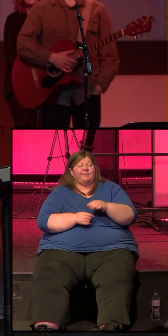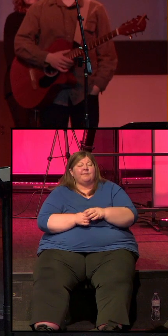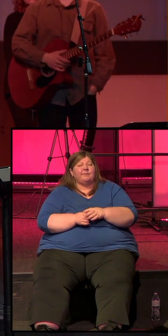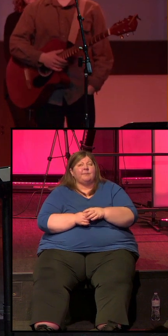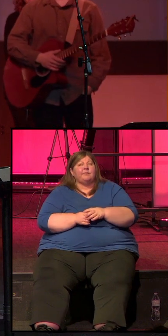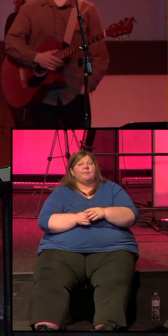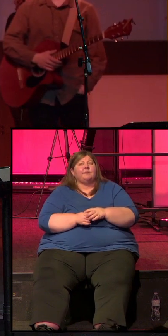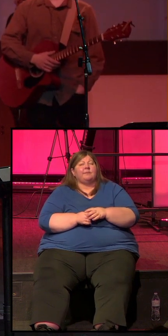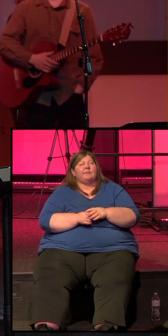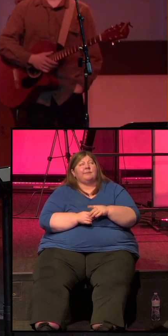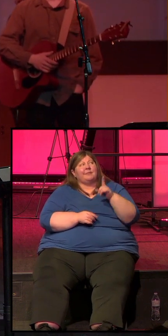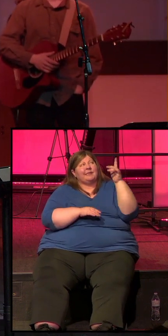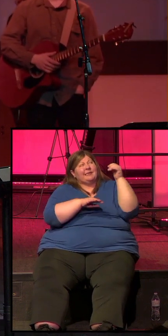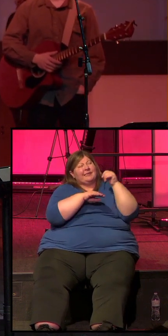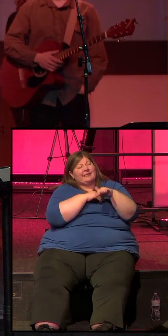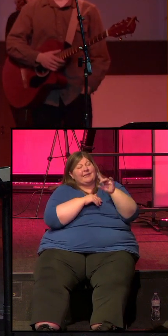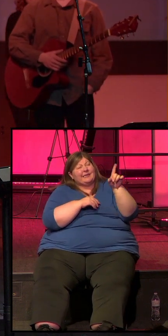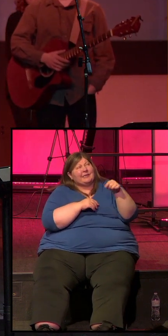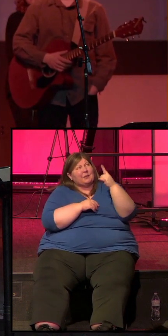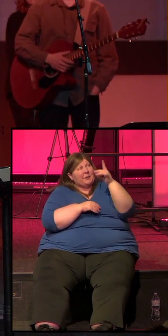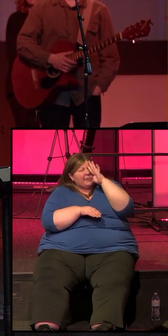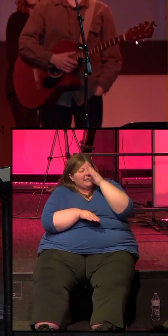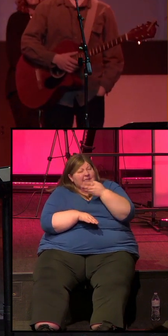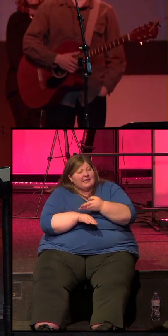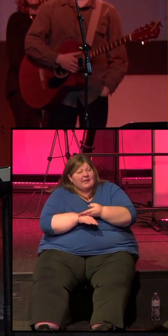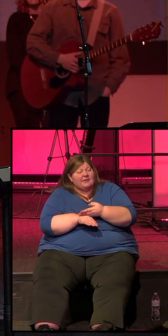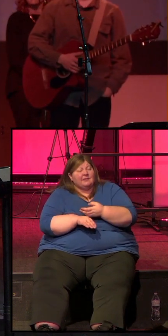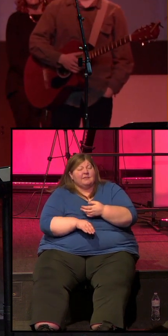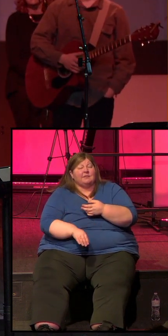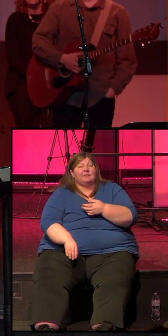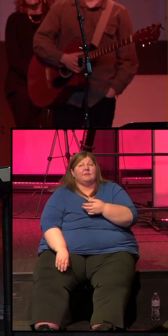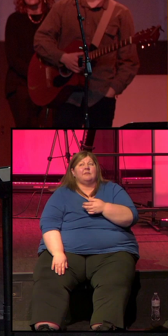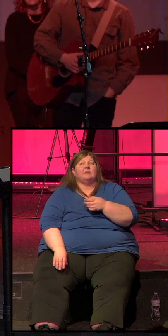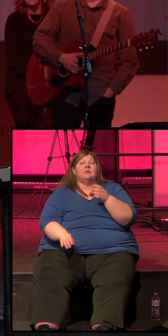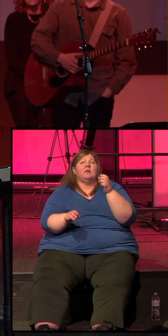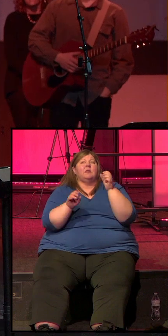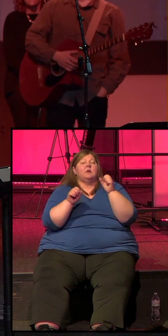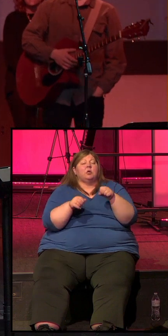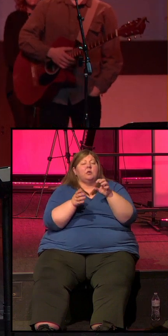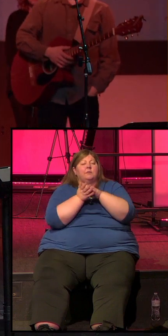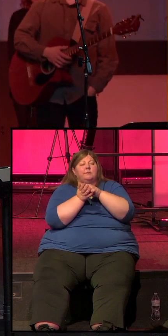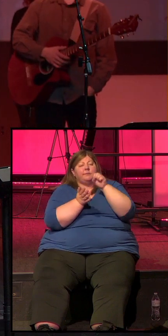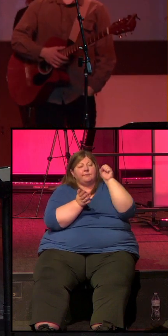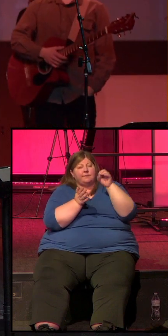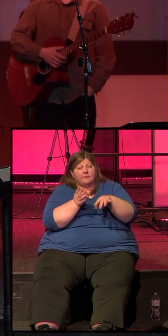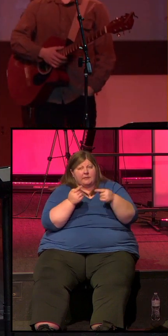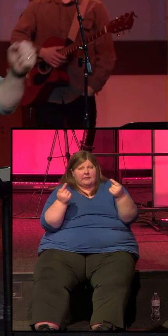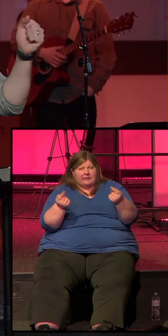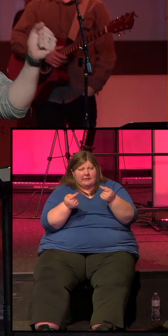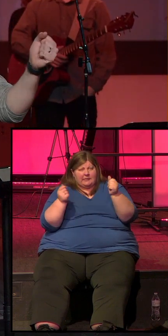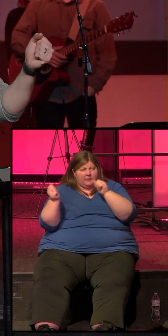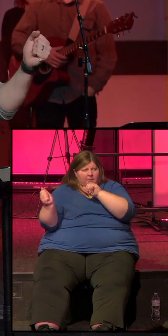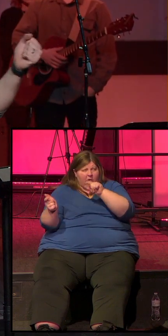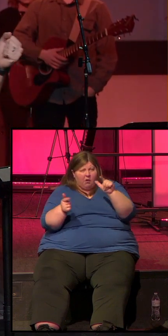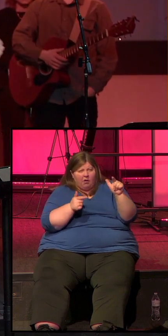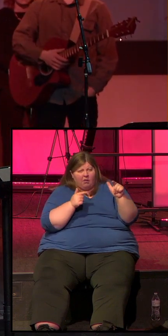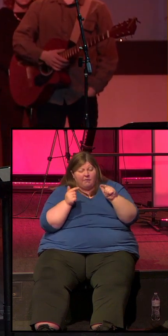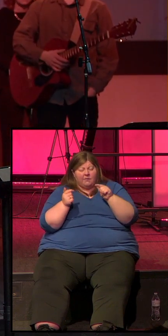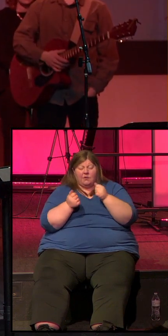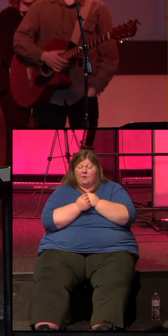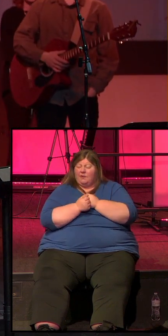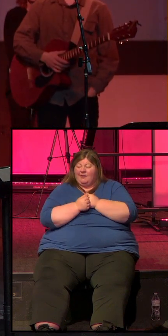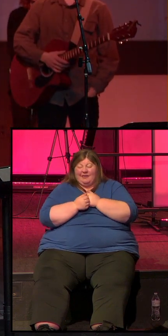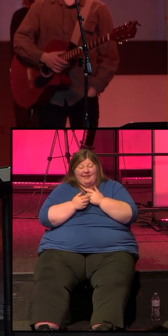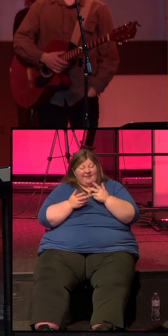He sent his one and only son, who could atone for the sins of you and for me, who could take it all up